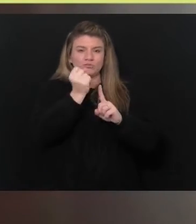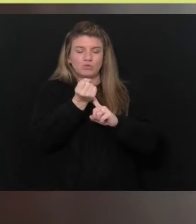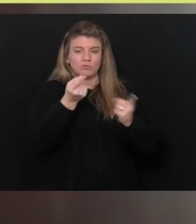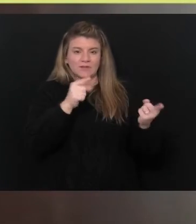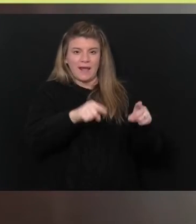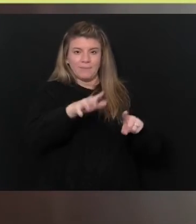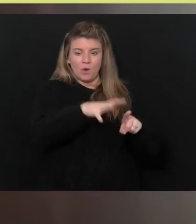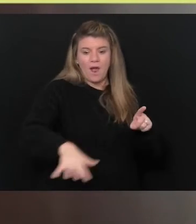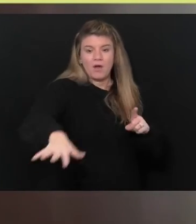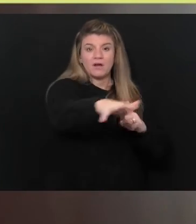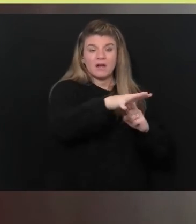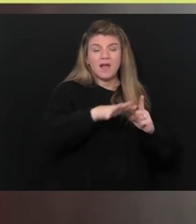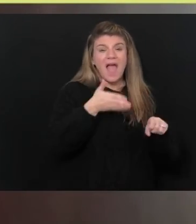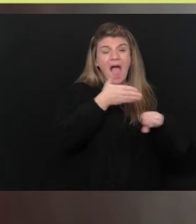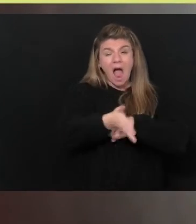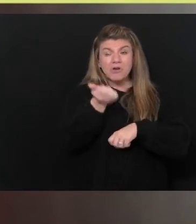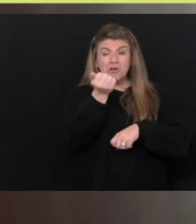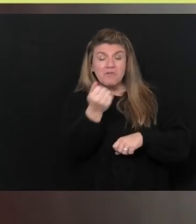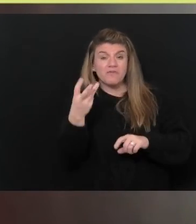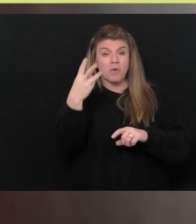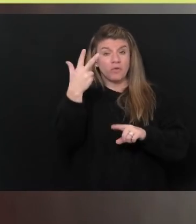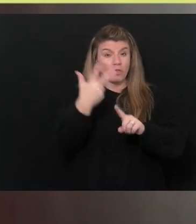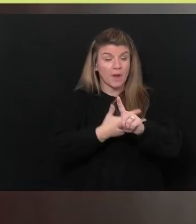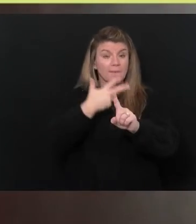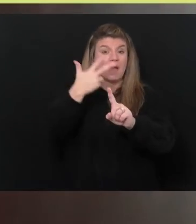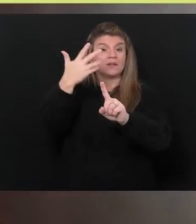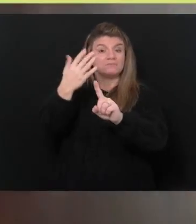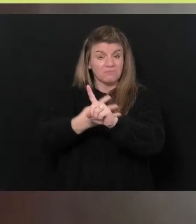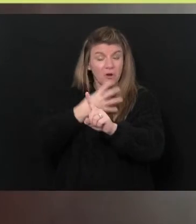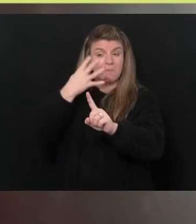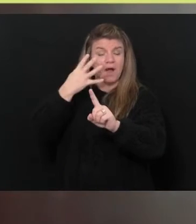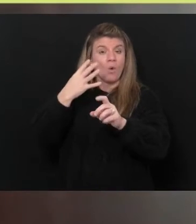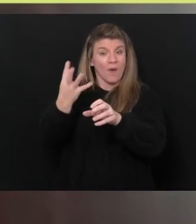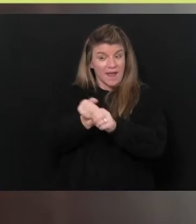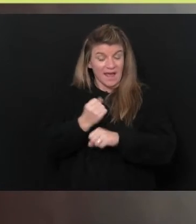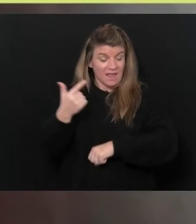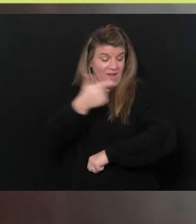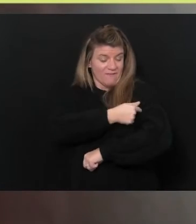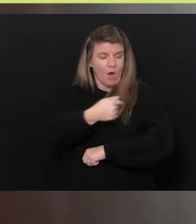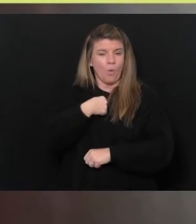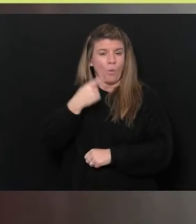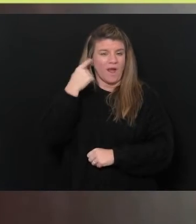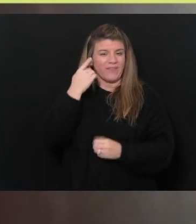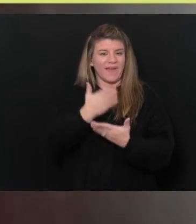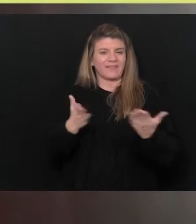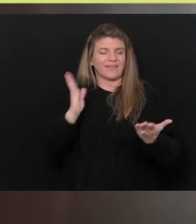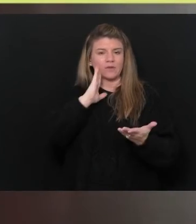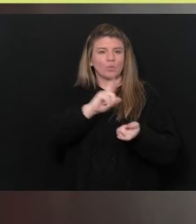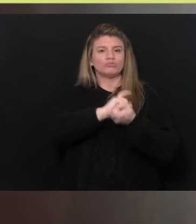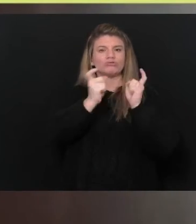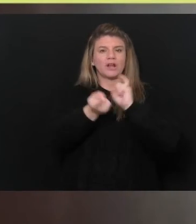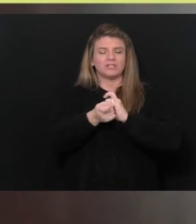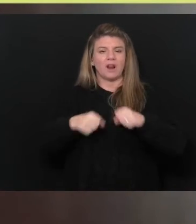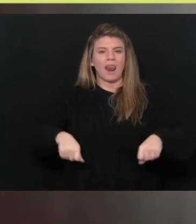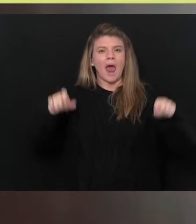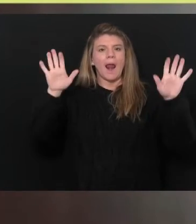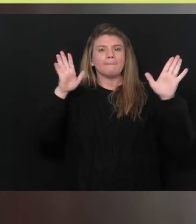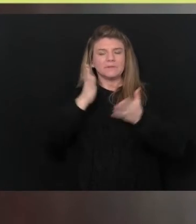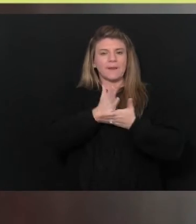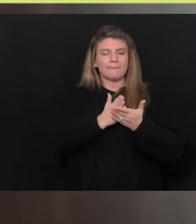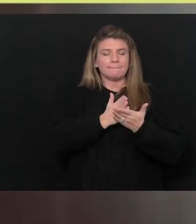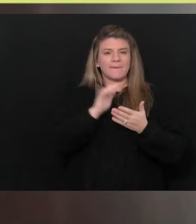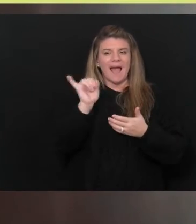now. After a couple months, 3 months, we get the vaccine, we think things will really let up quite a bit as we get into the spring